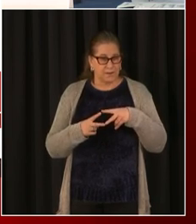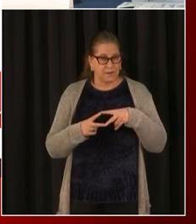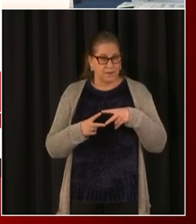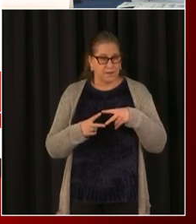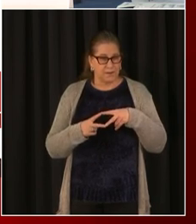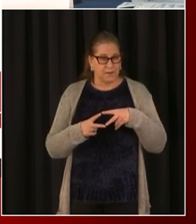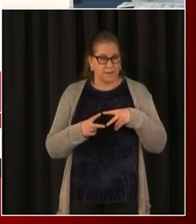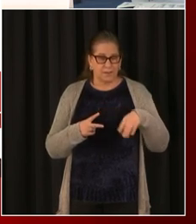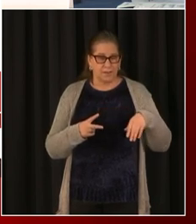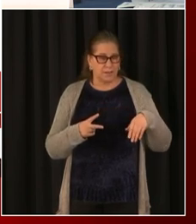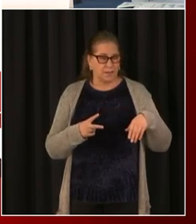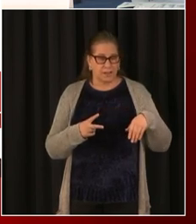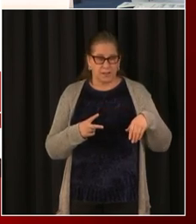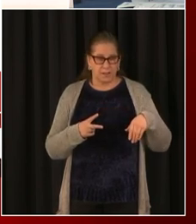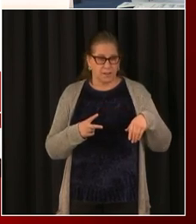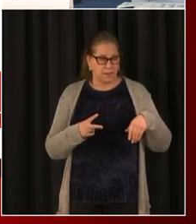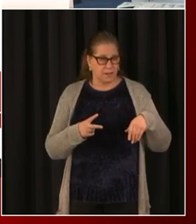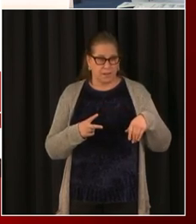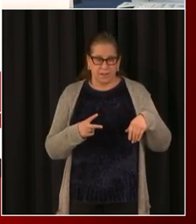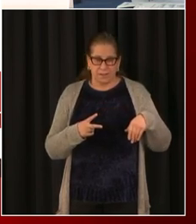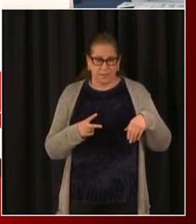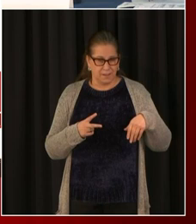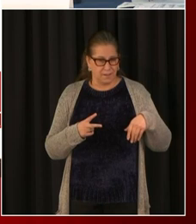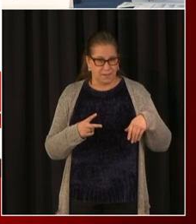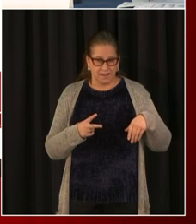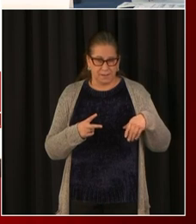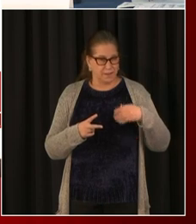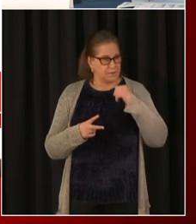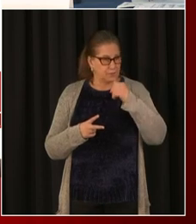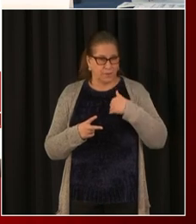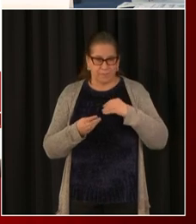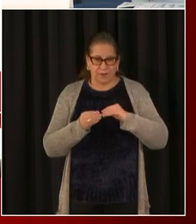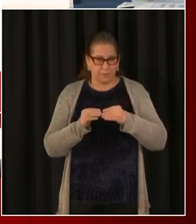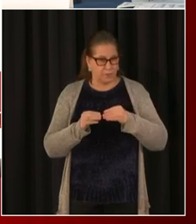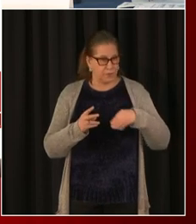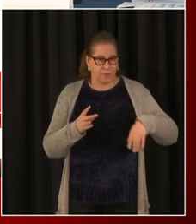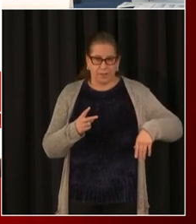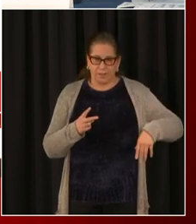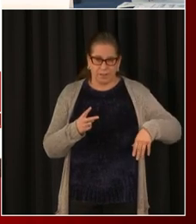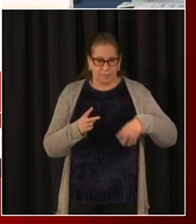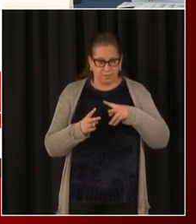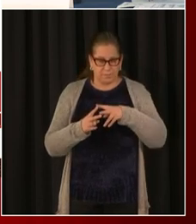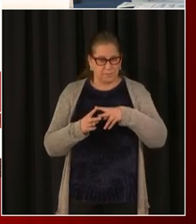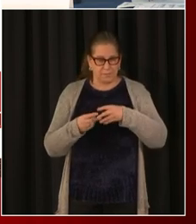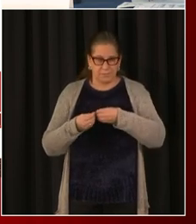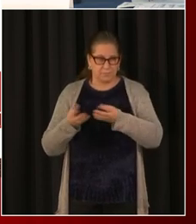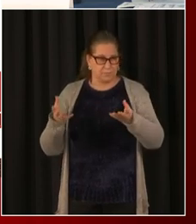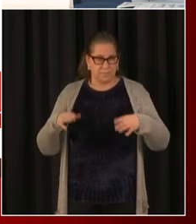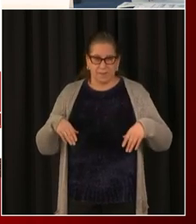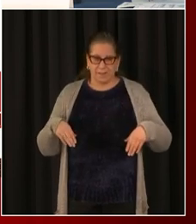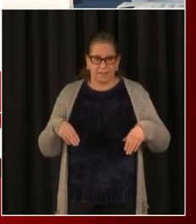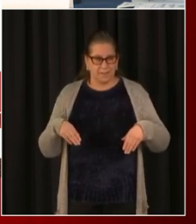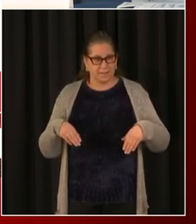they haven't used that vaccine. And the vaccine we do have, we have control over it, and we can move it around. We know what's